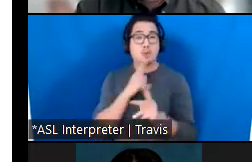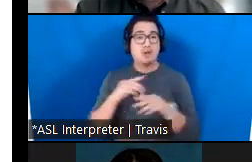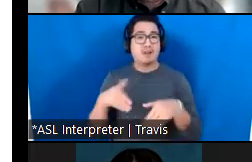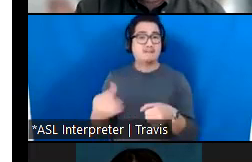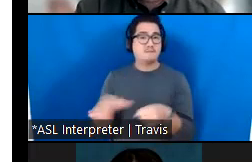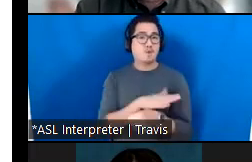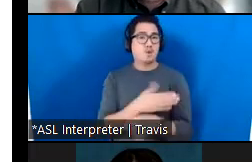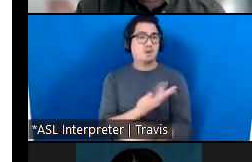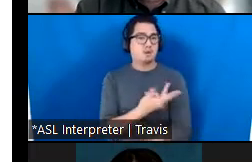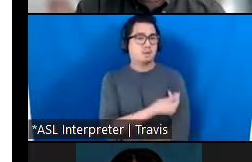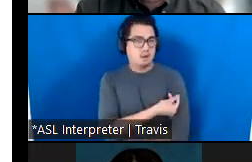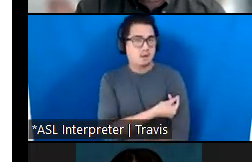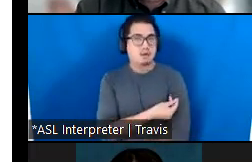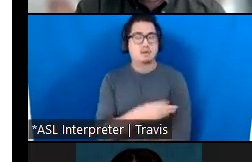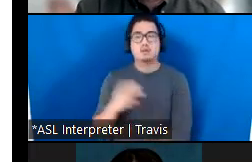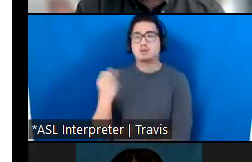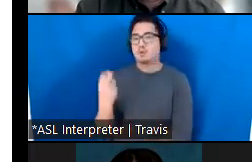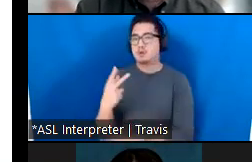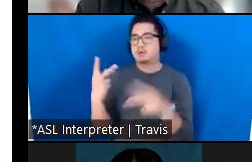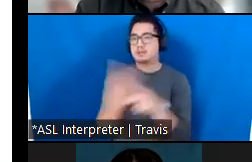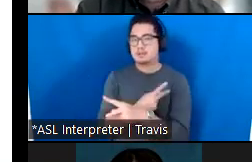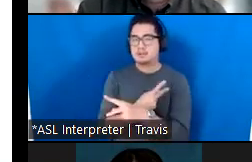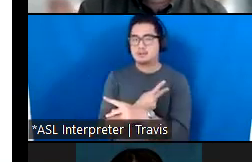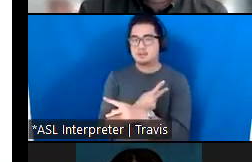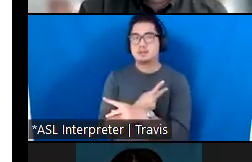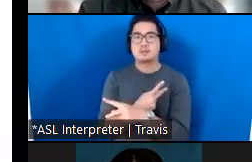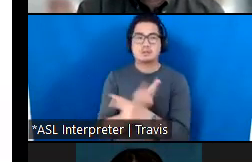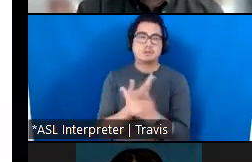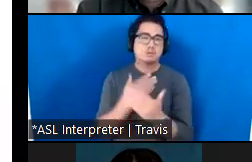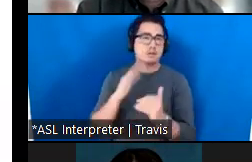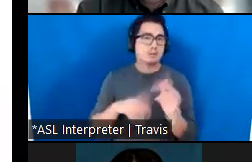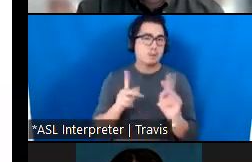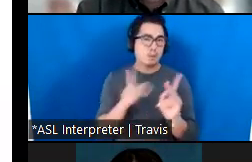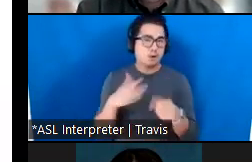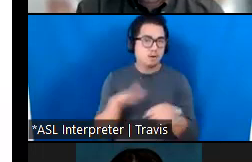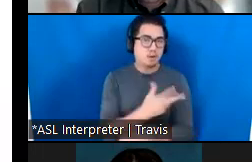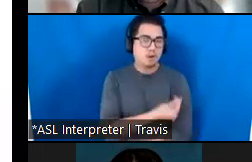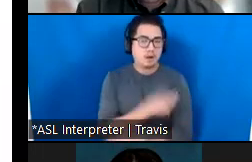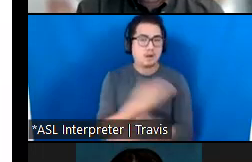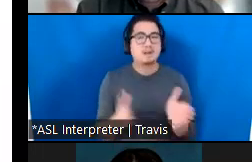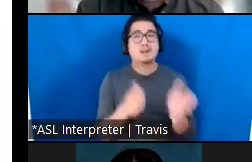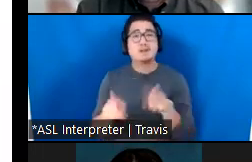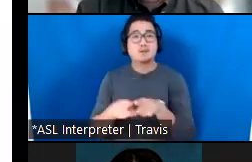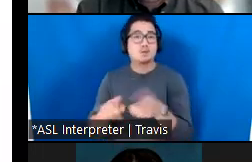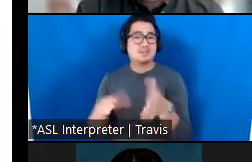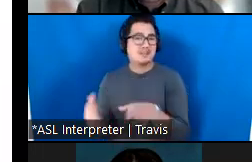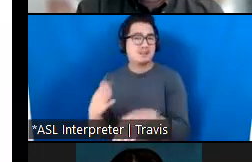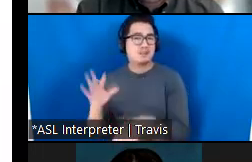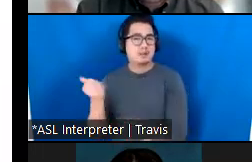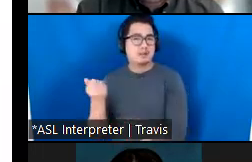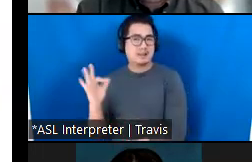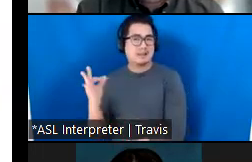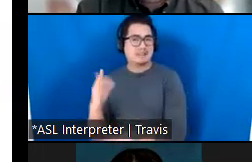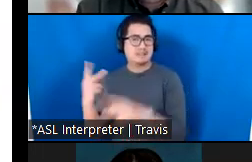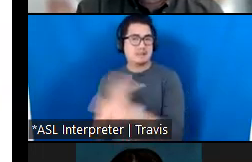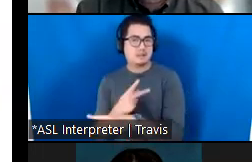more likely to be hospitalized for COVID-19 than boosted individuals. And then for deaths, you're 19 times more likely. So those who are not fully vaccinated are